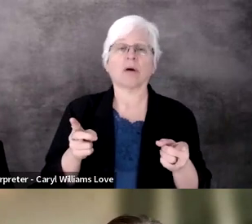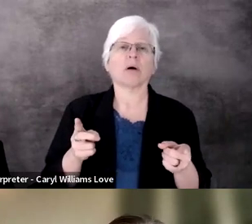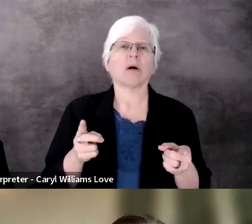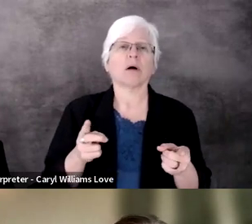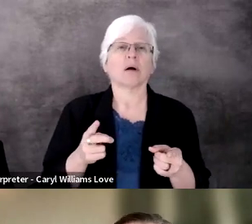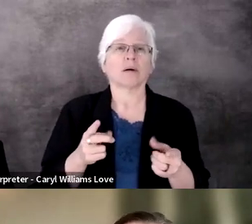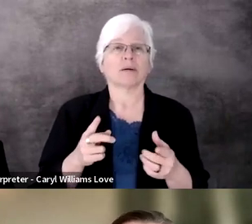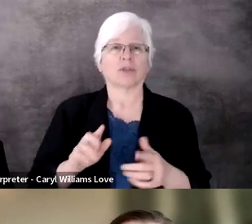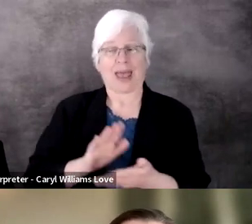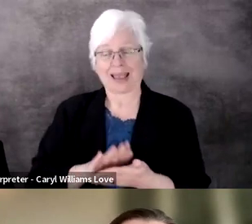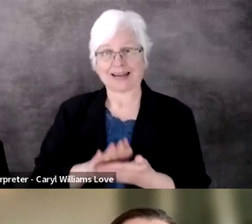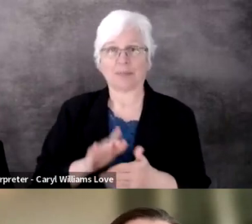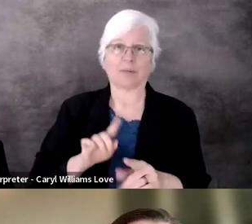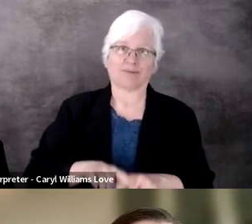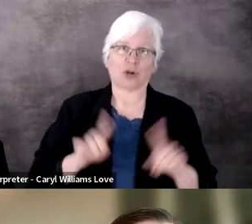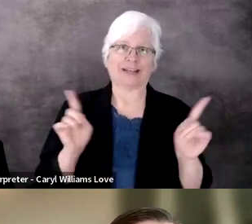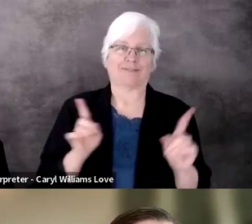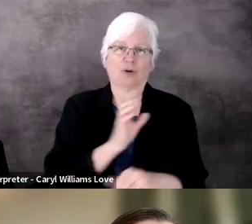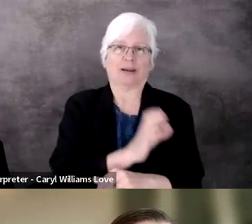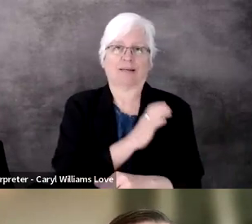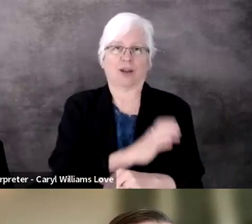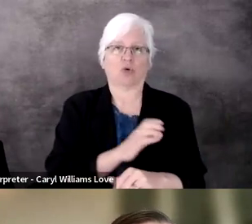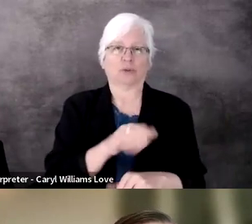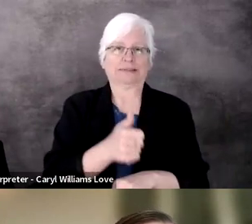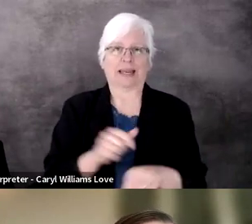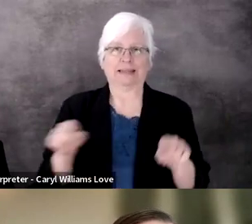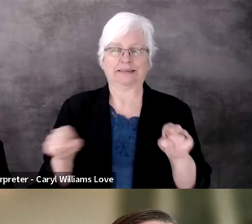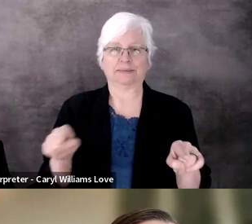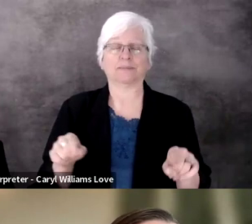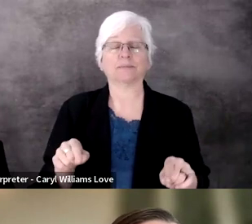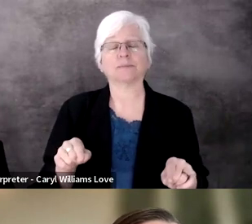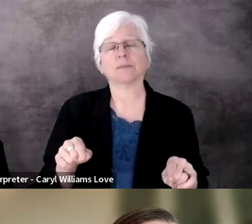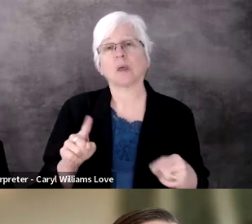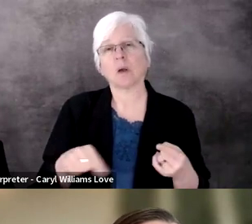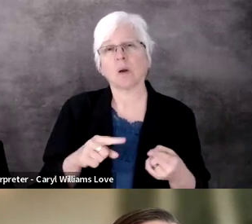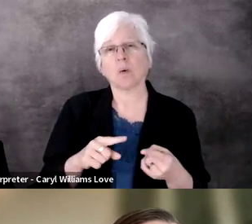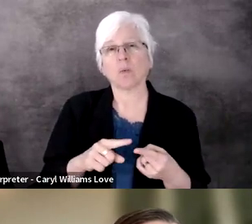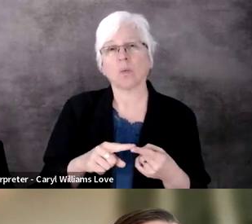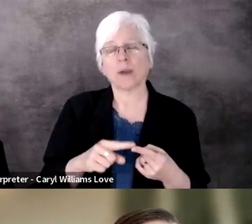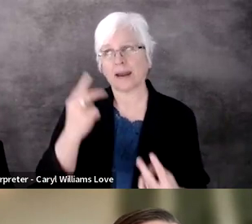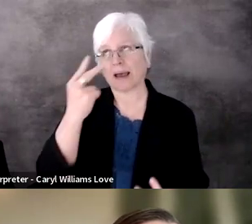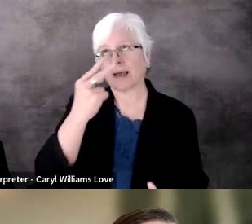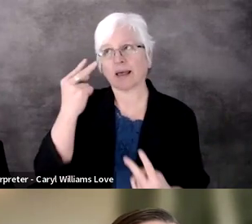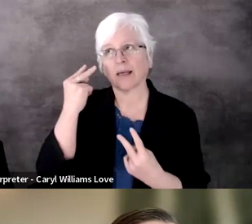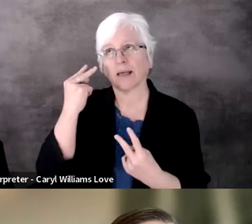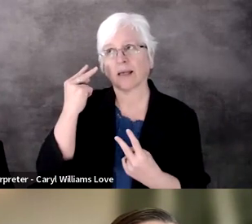very different clinical settings. And I think when I reflect back on patients that come in